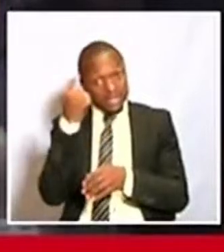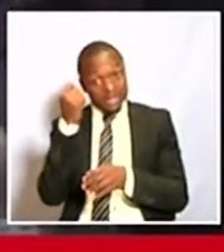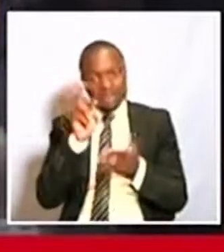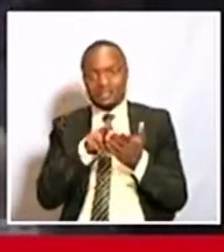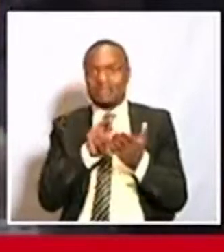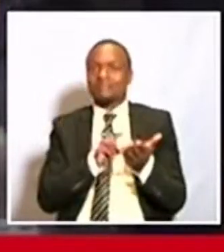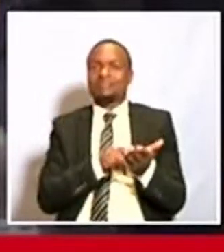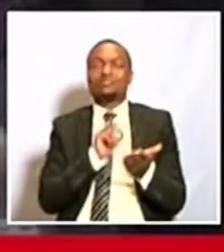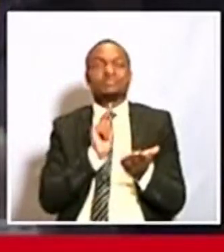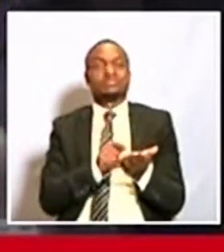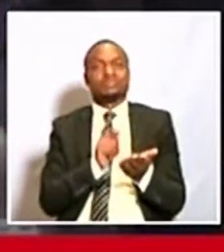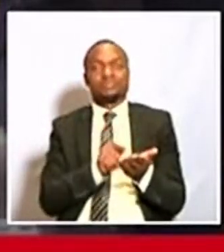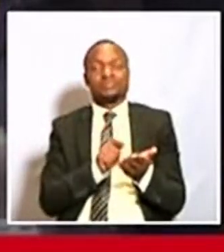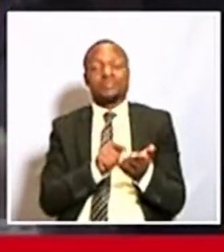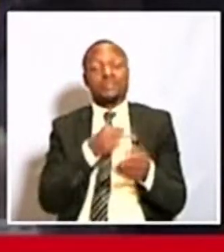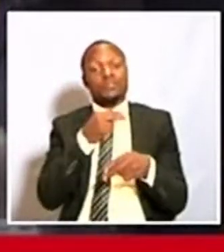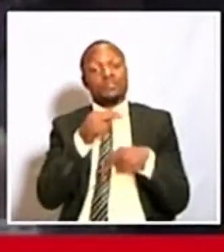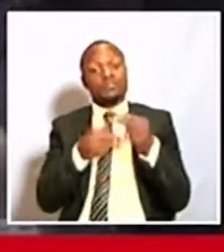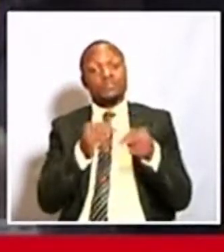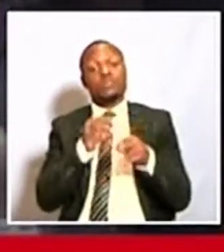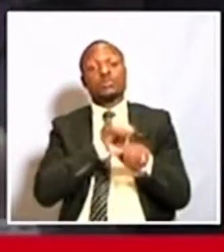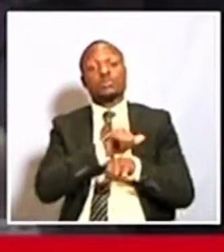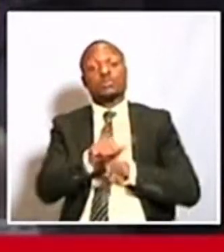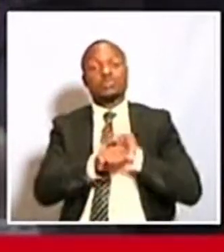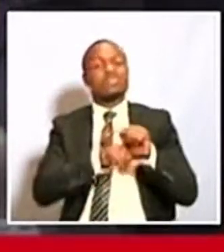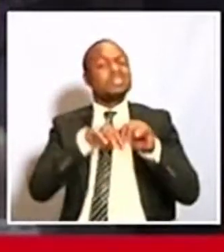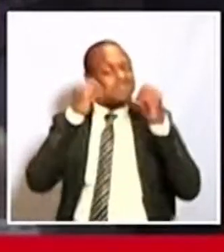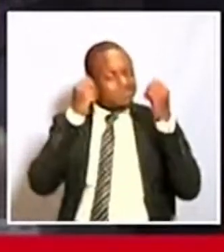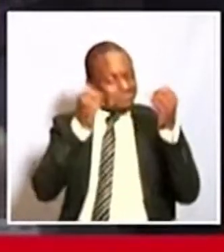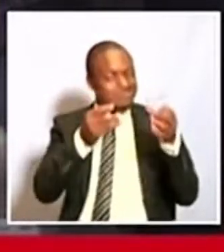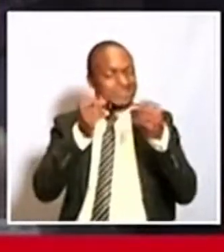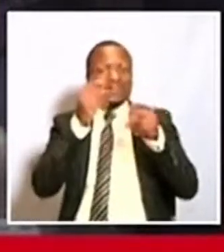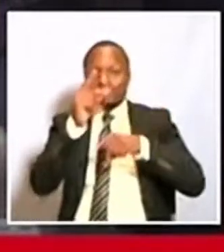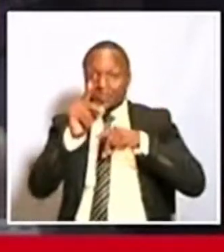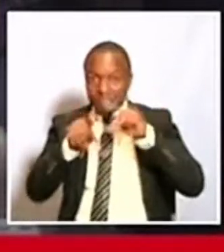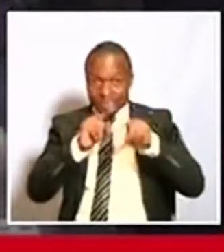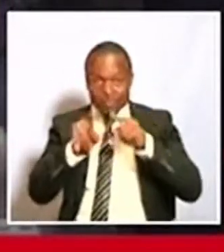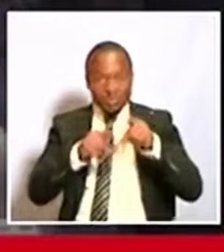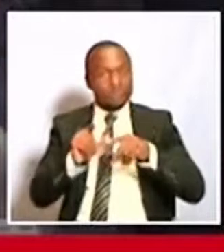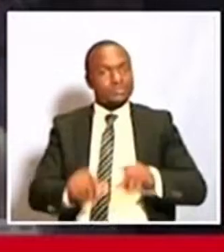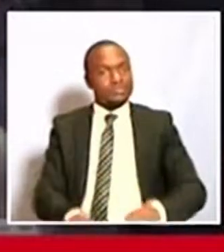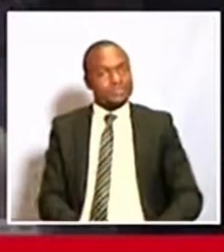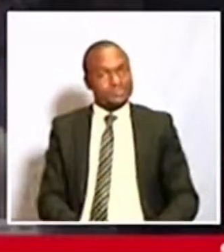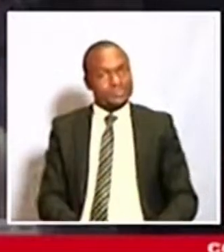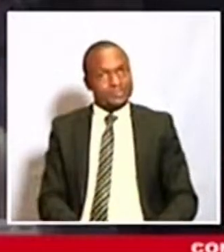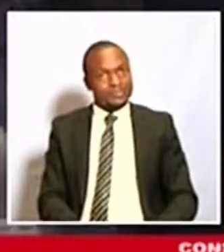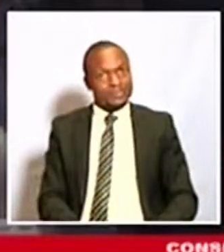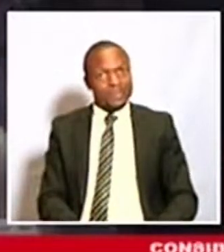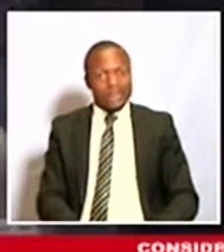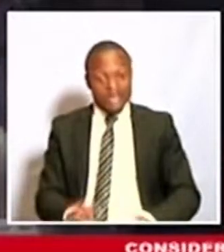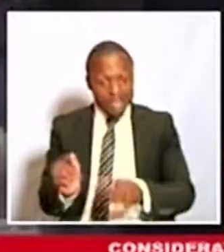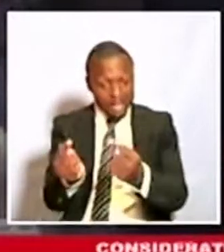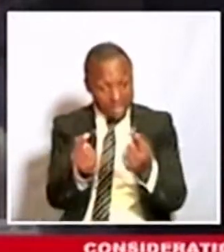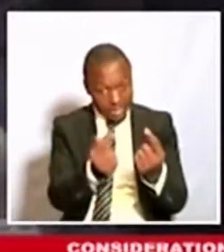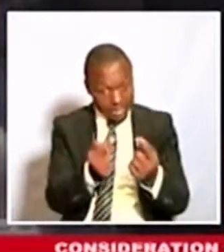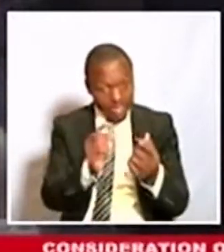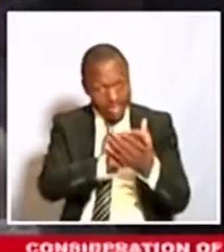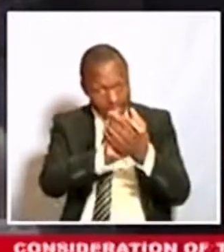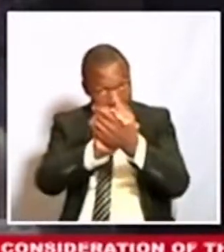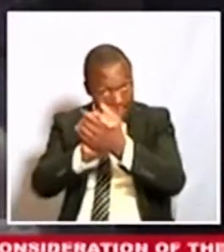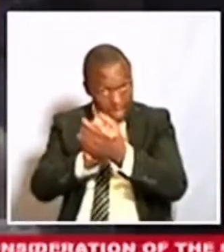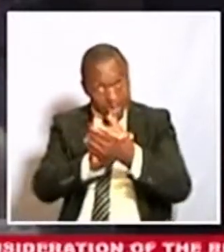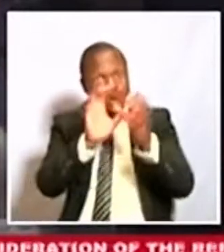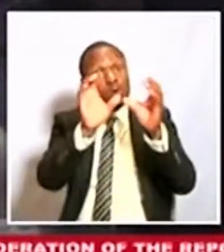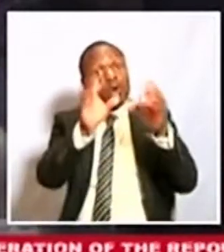guidelines, then you mislead so many people in the process. In an event that a cooperative or a